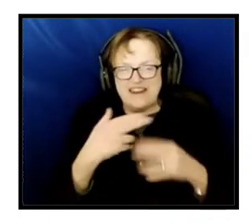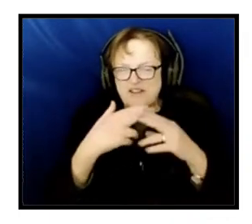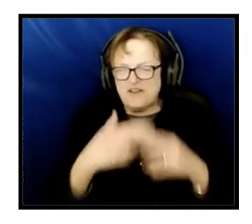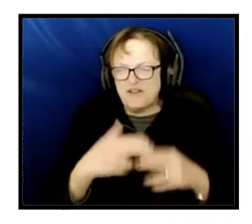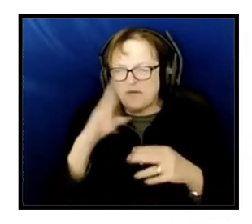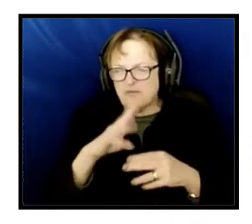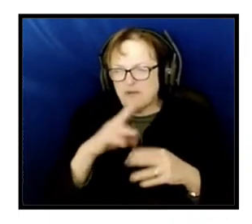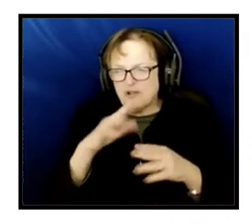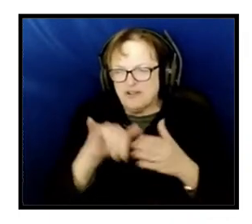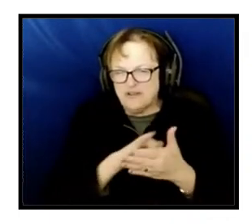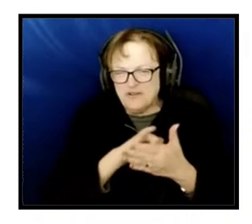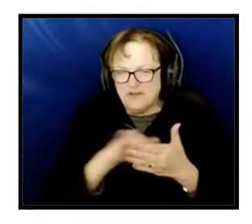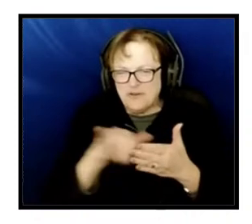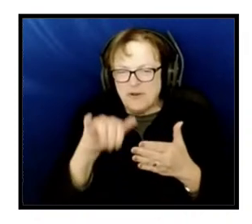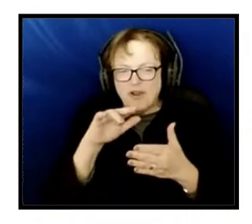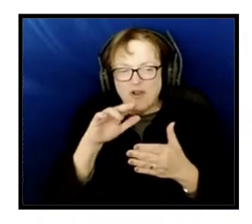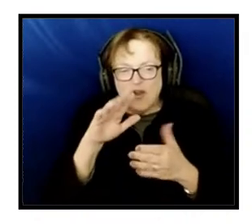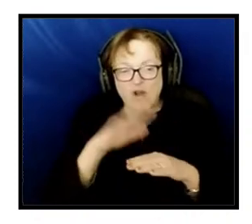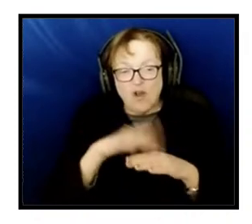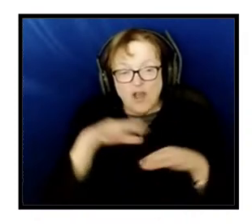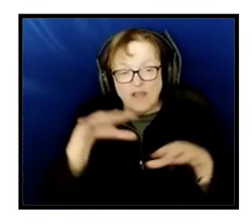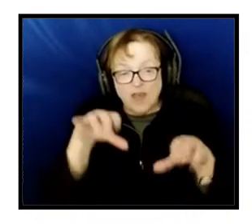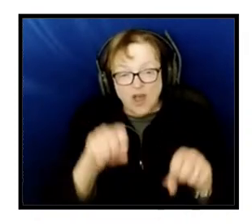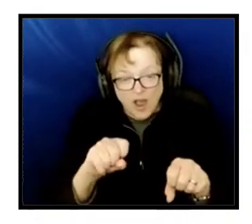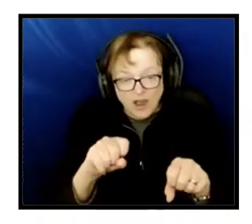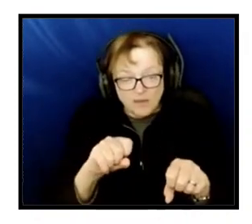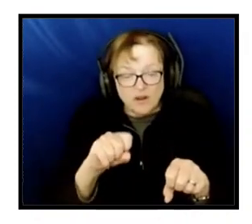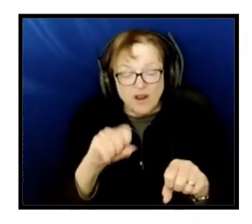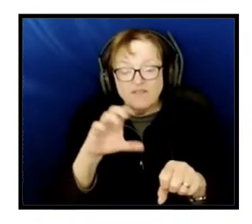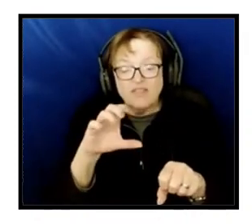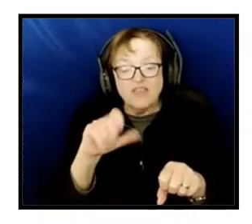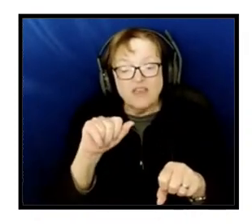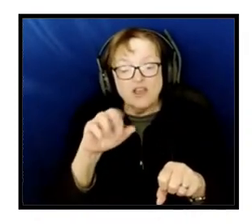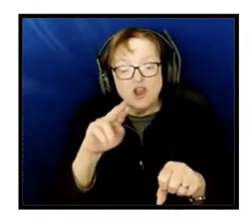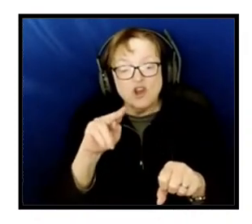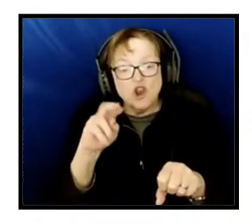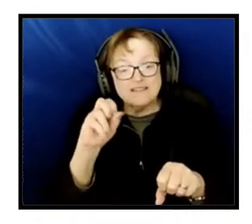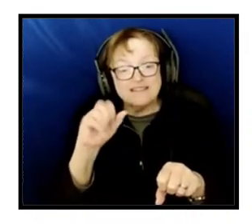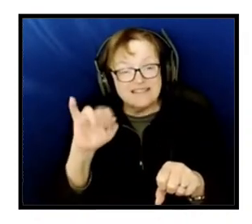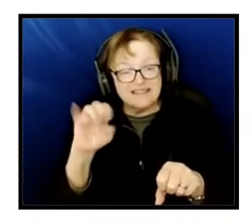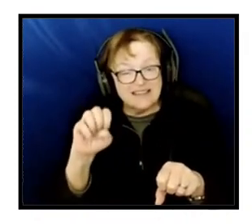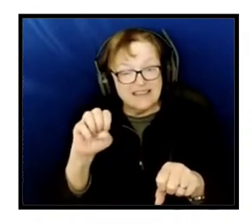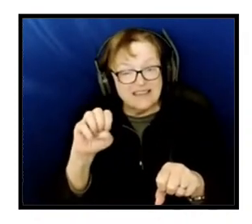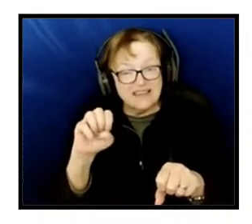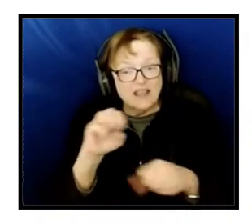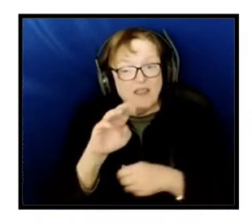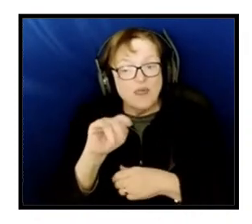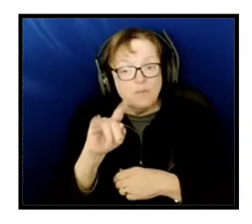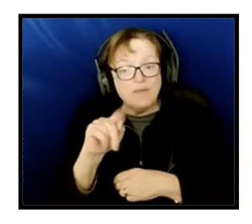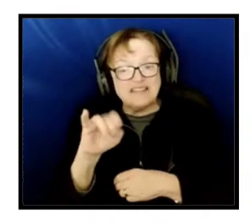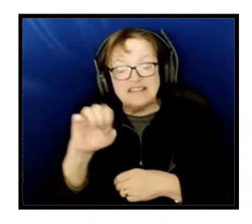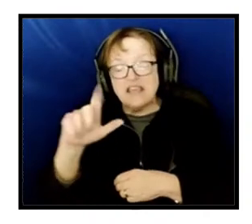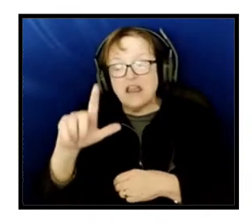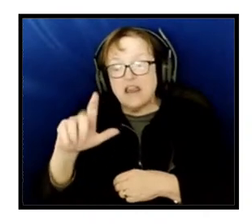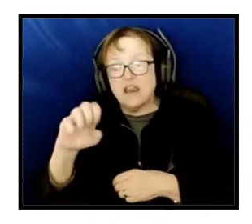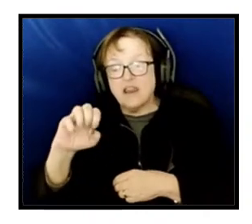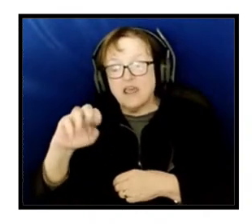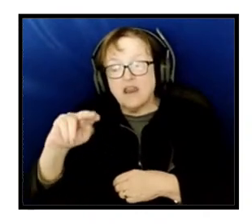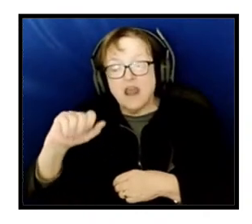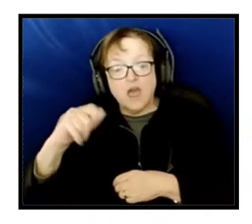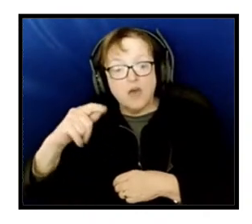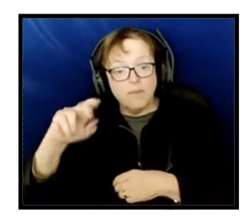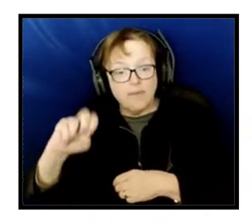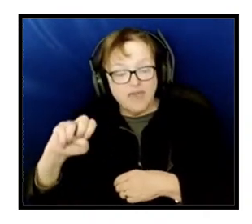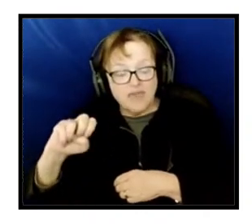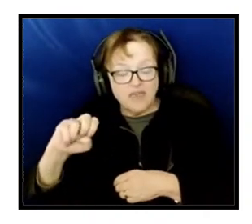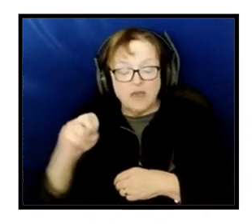sits on the occupied and unceded lands of the Canarsie, who are part of the Munsee Lenape. We recognize them